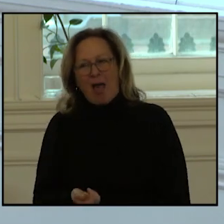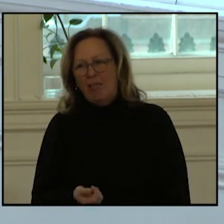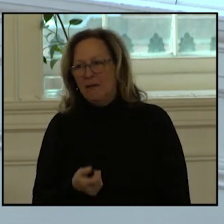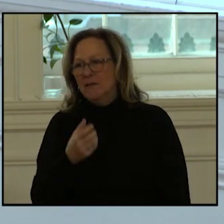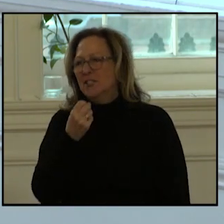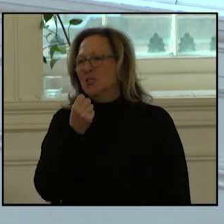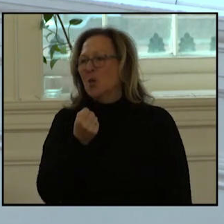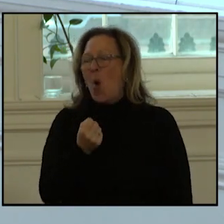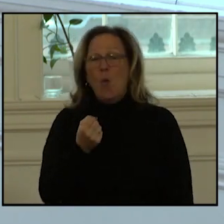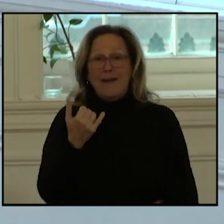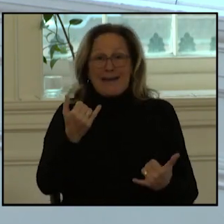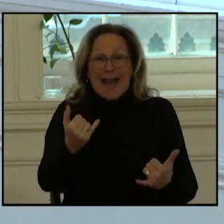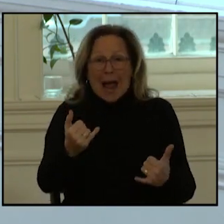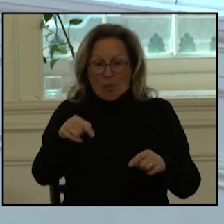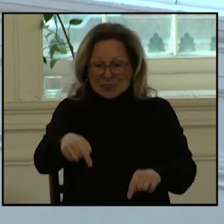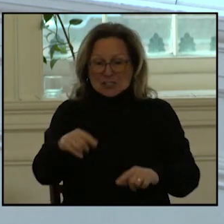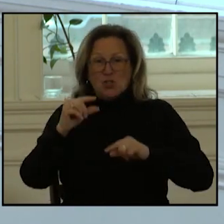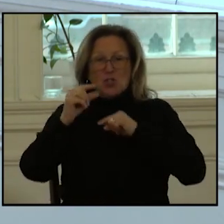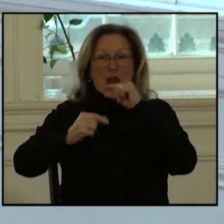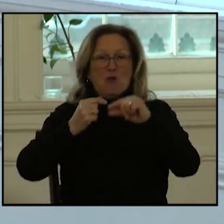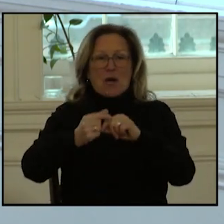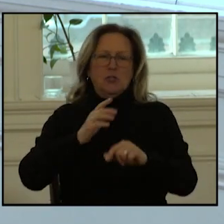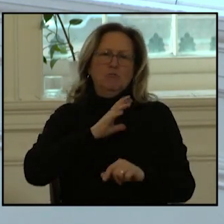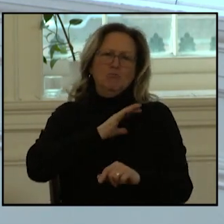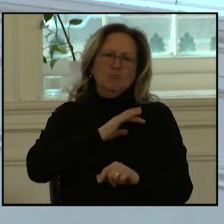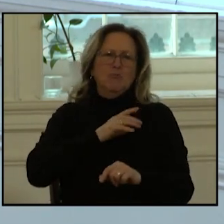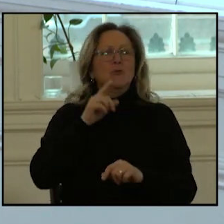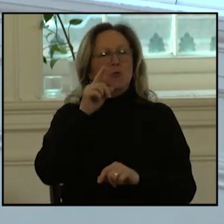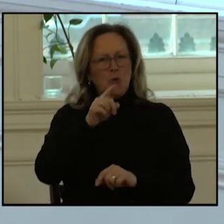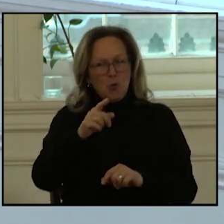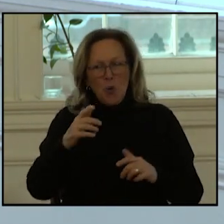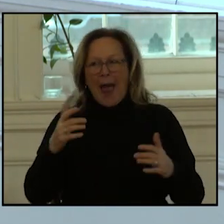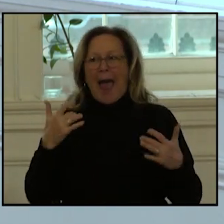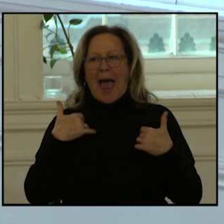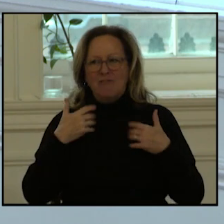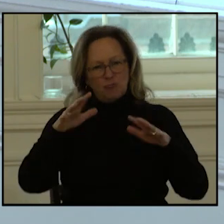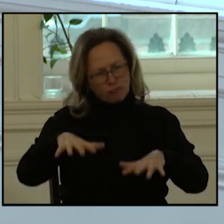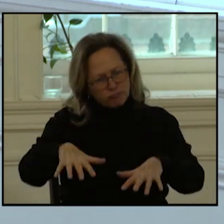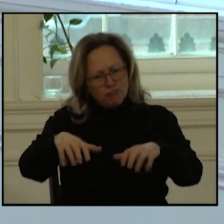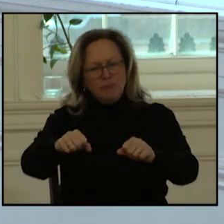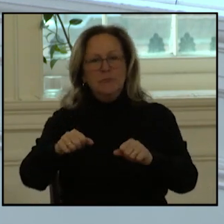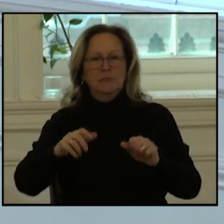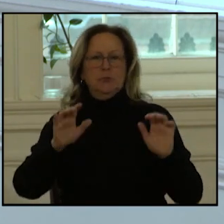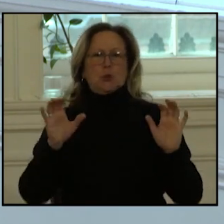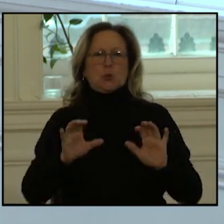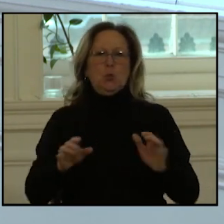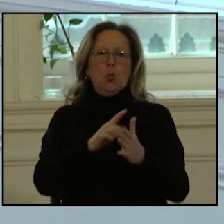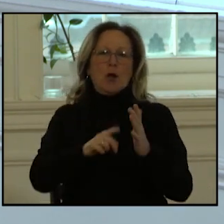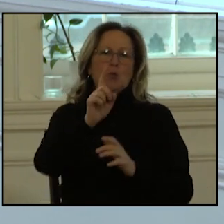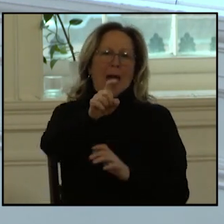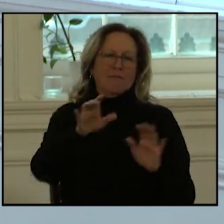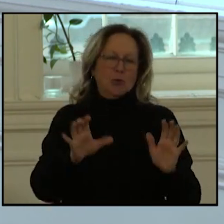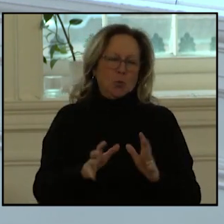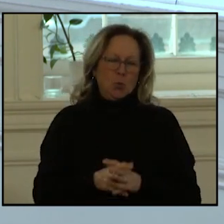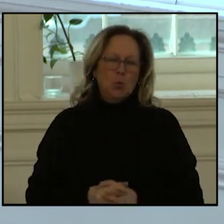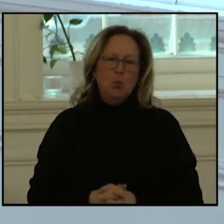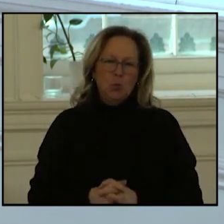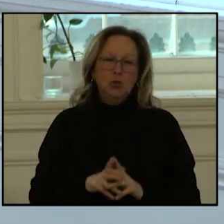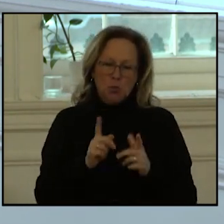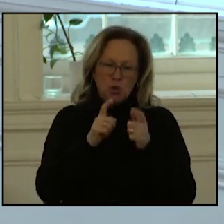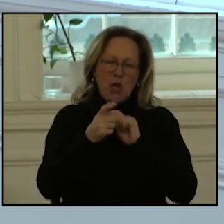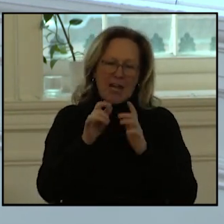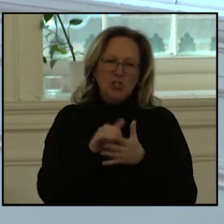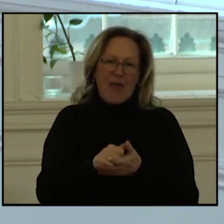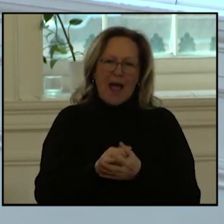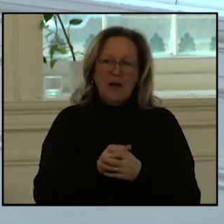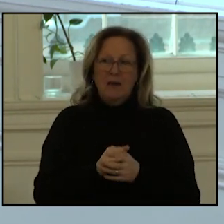where information is there, we have to do what we have to do to change the dynamics. And sometimes it's not easy because, as you said, the reality